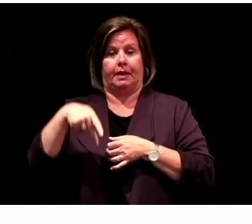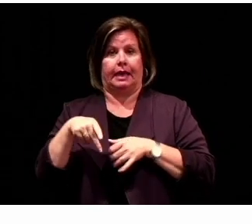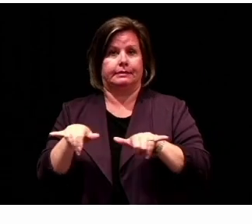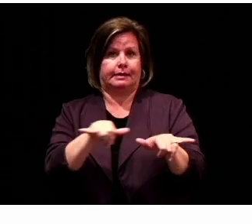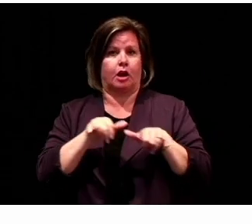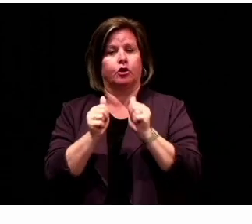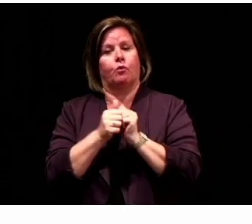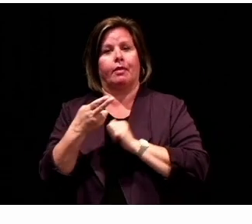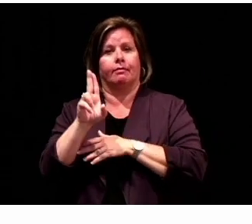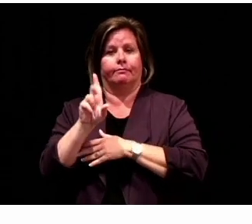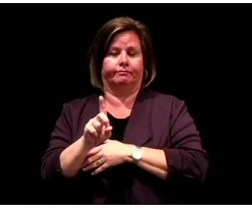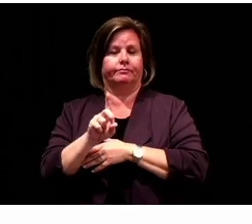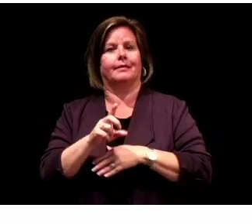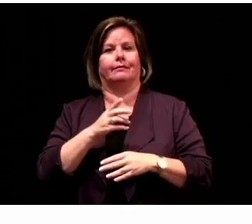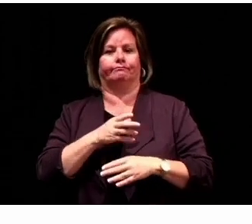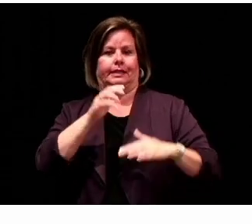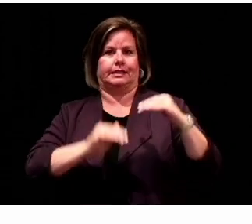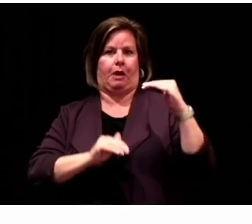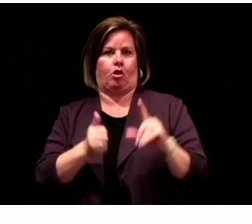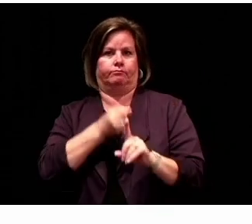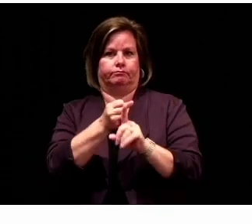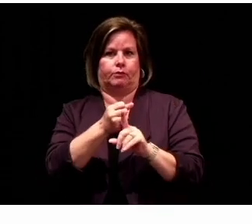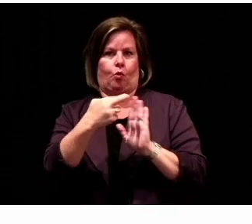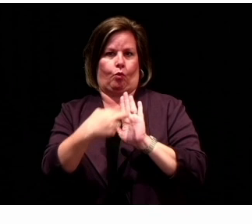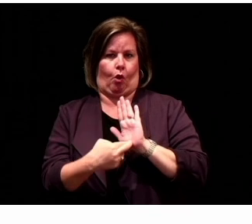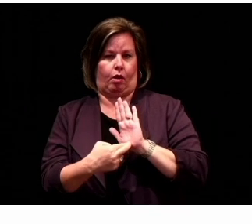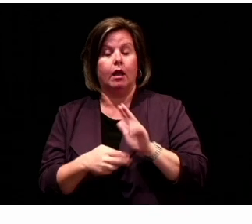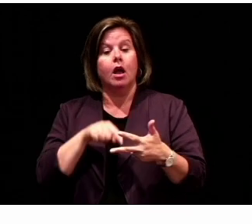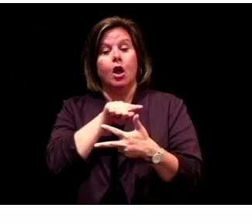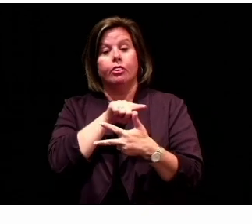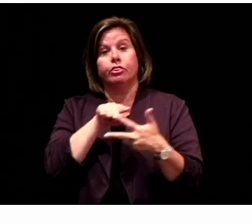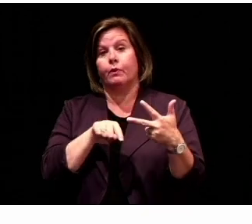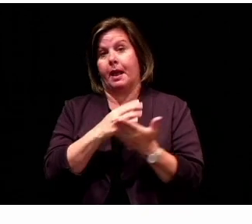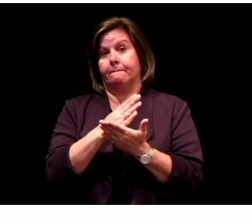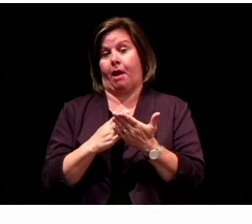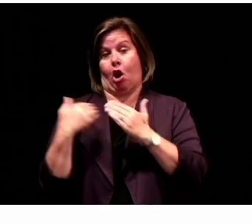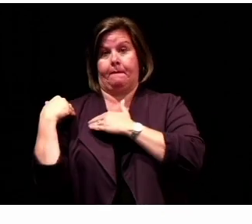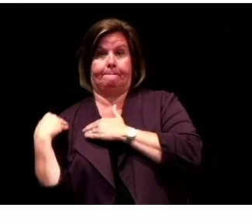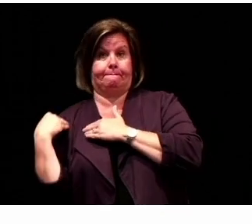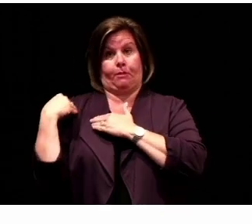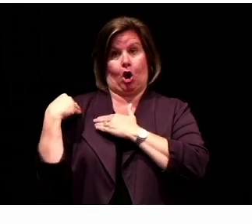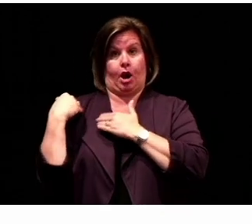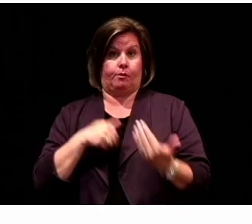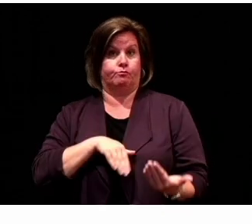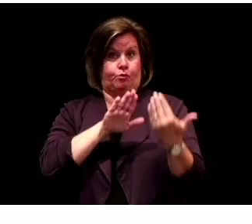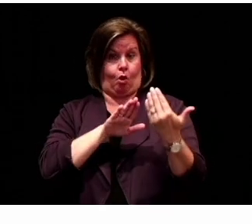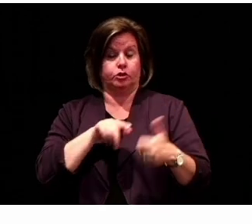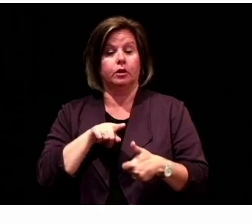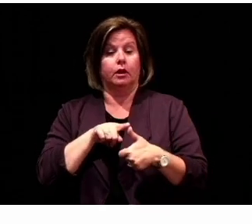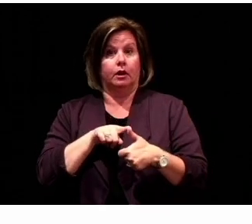necessary, adequate safeguards, numerical quotas do not automatically give rise to liability. That could raise a constitutional